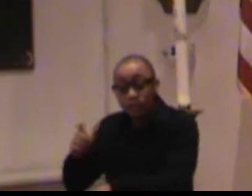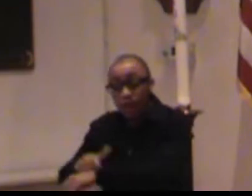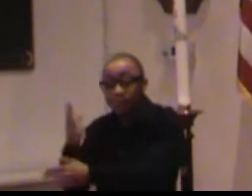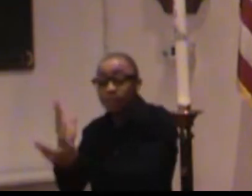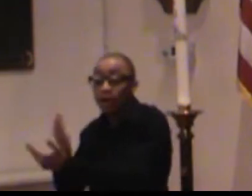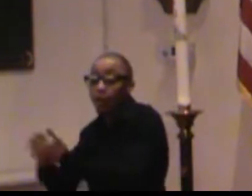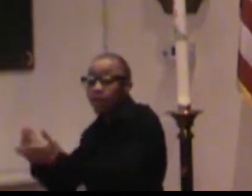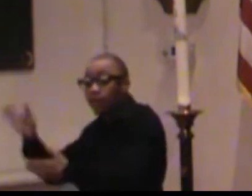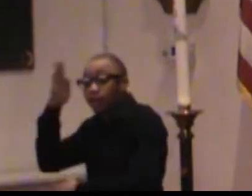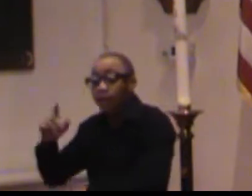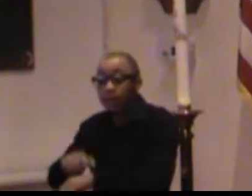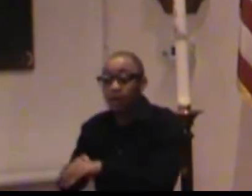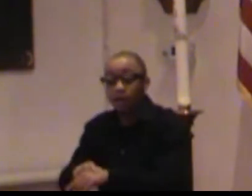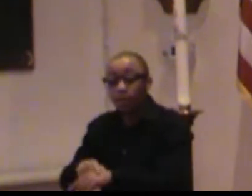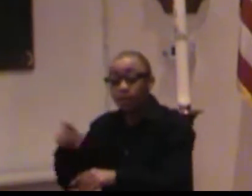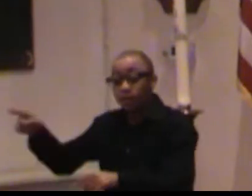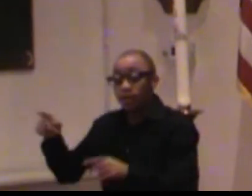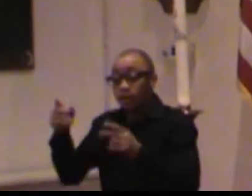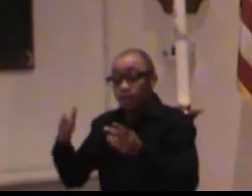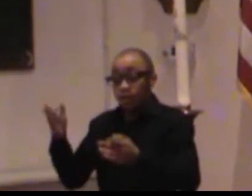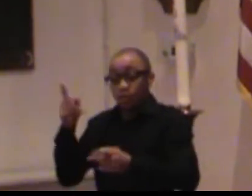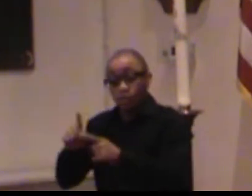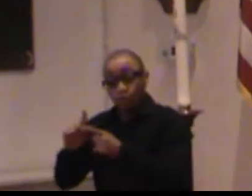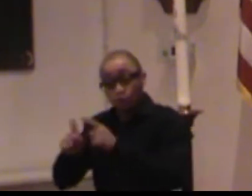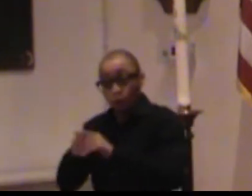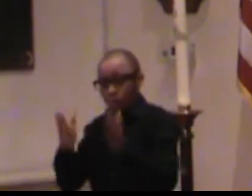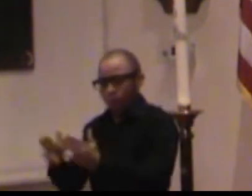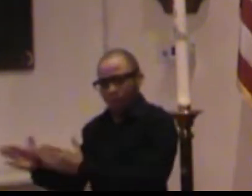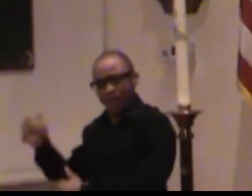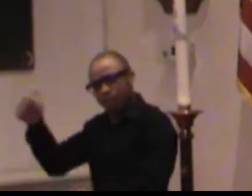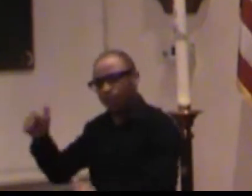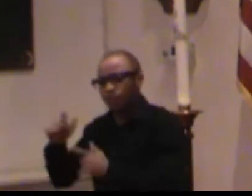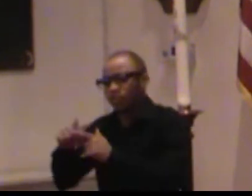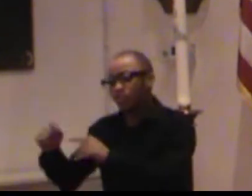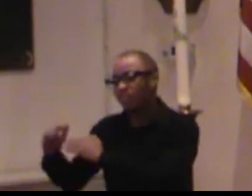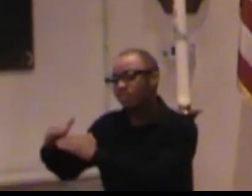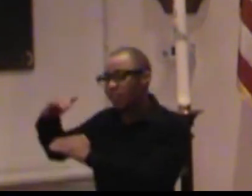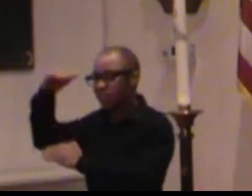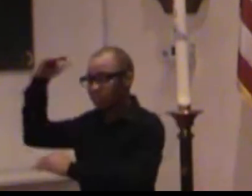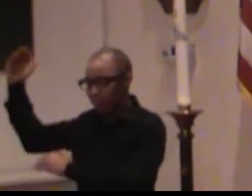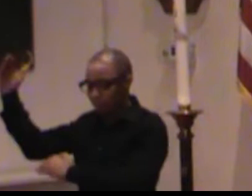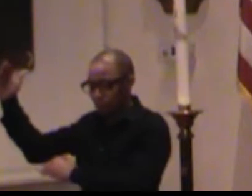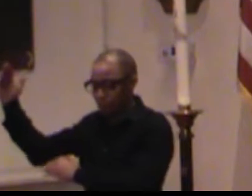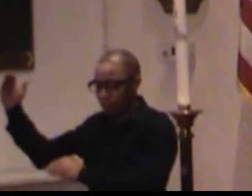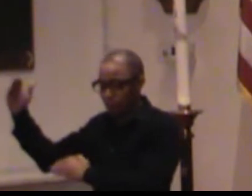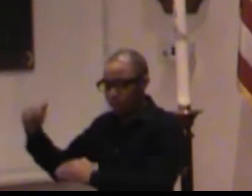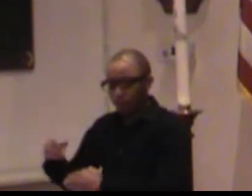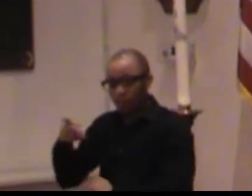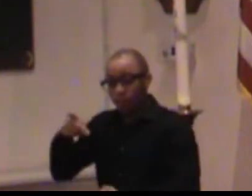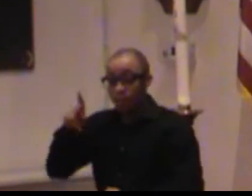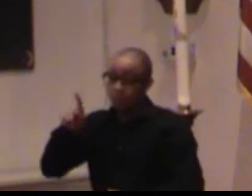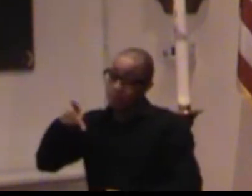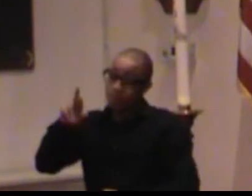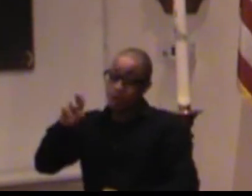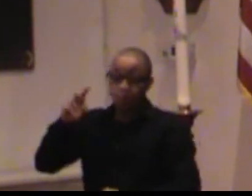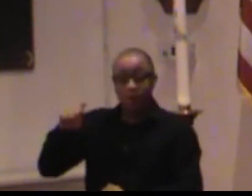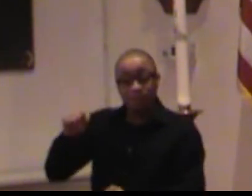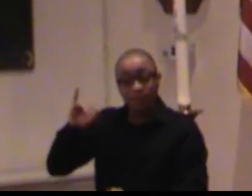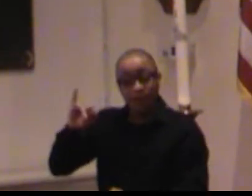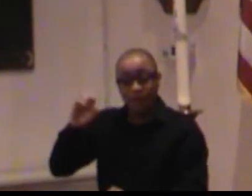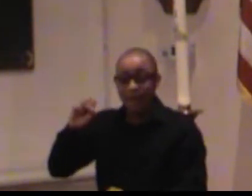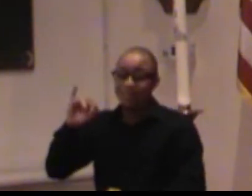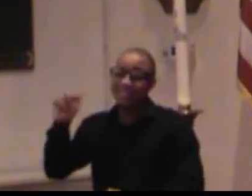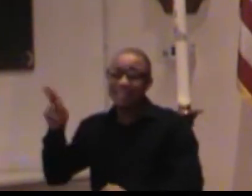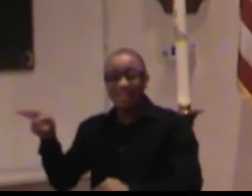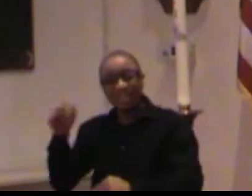wasting God's time. Prepare yourself for the next level and know that God is ready. The prophet Isaiah here is informing